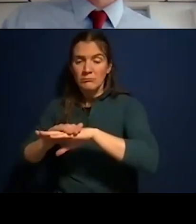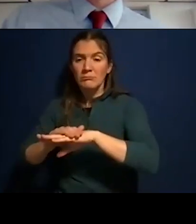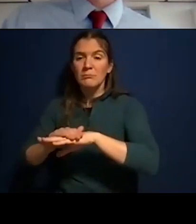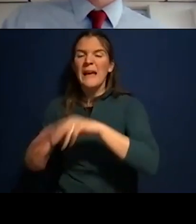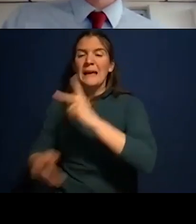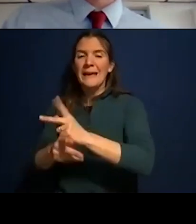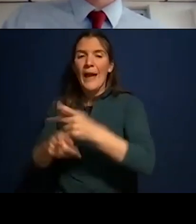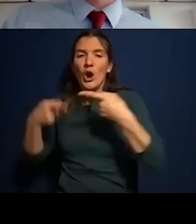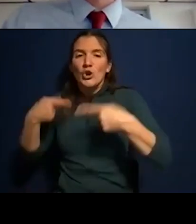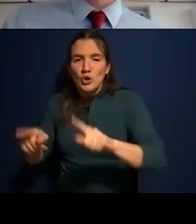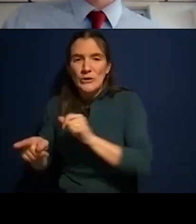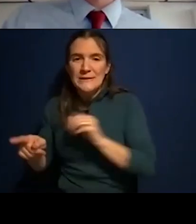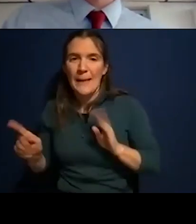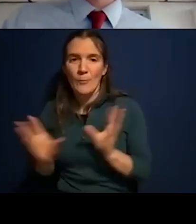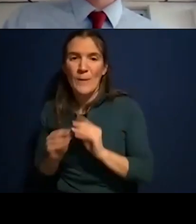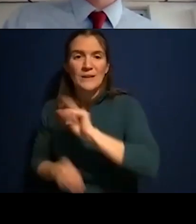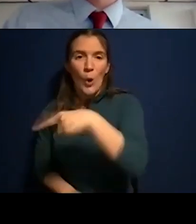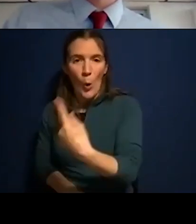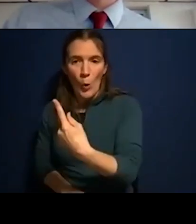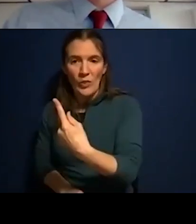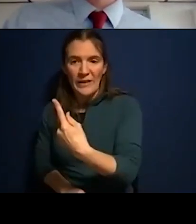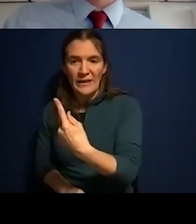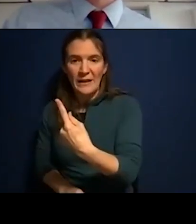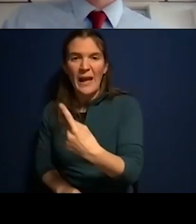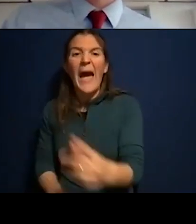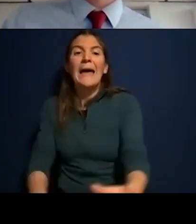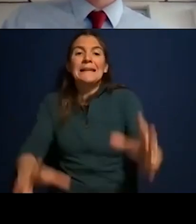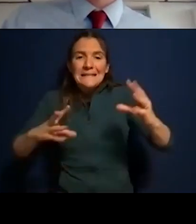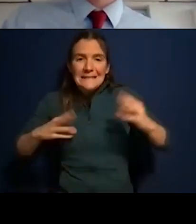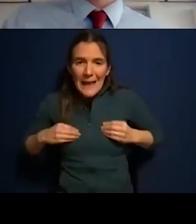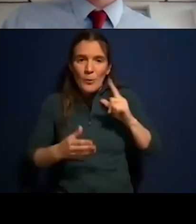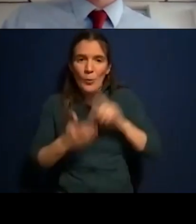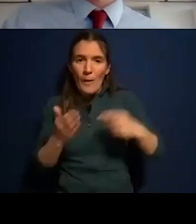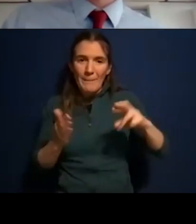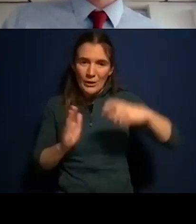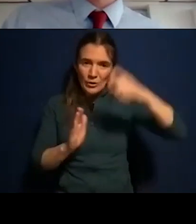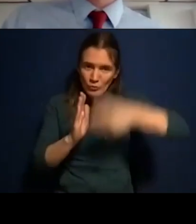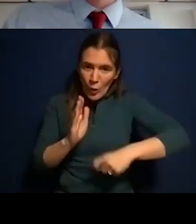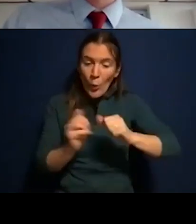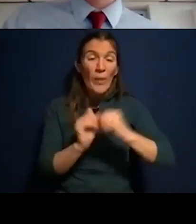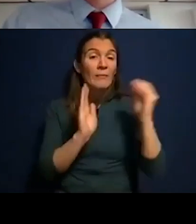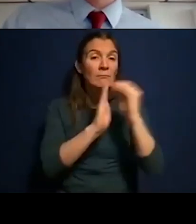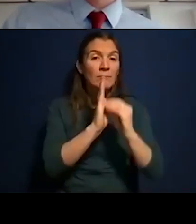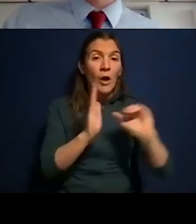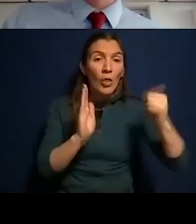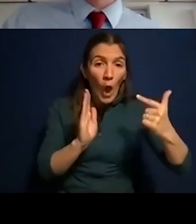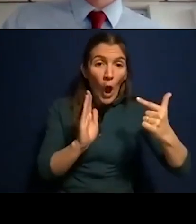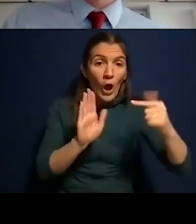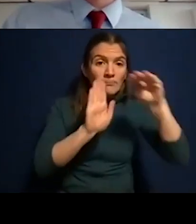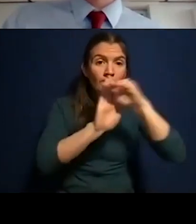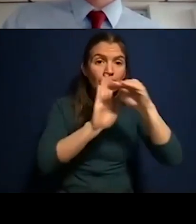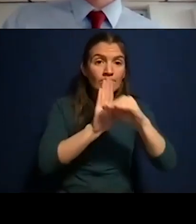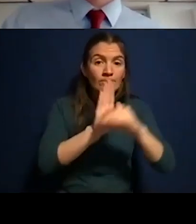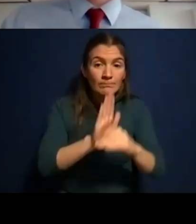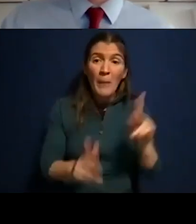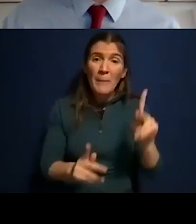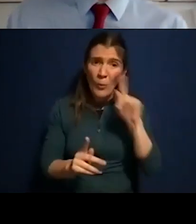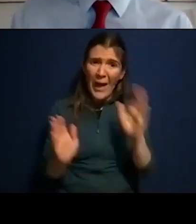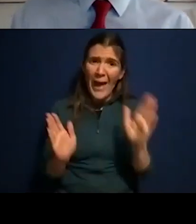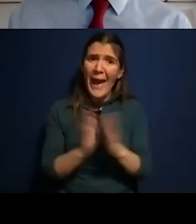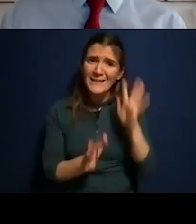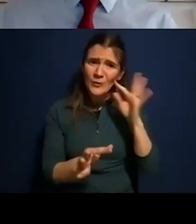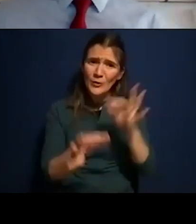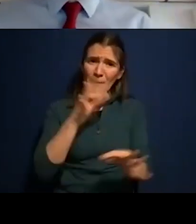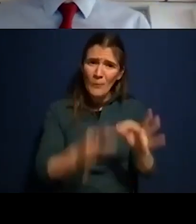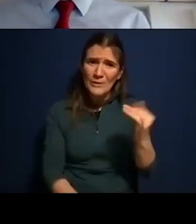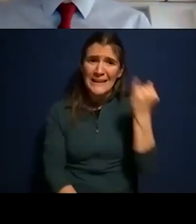select board meetings and take the proposal that Peter put forward with the log, and like people will ask for reimbursement